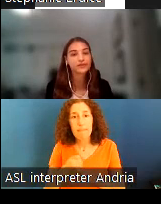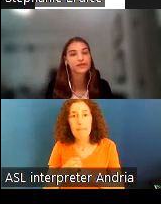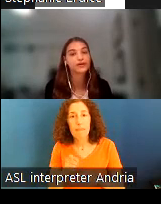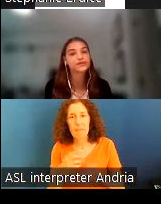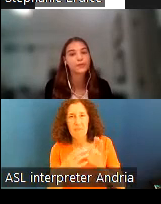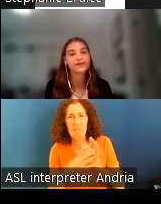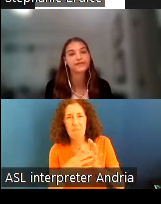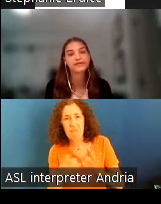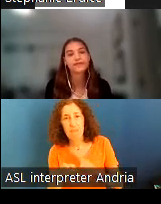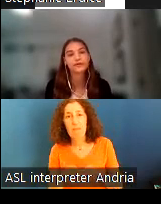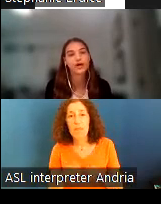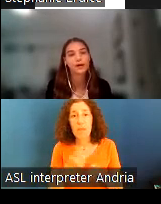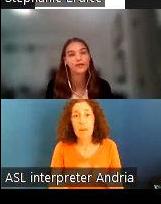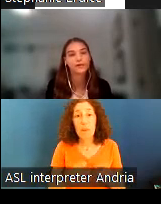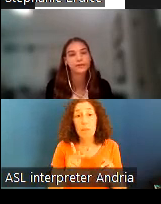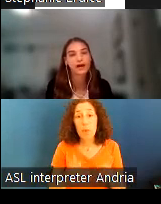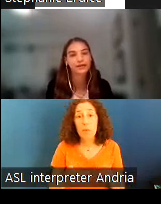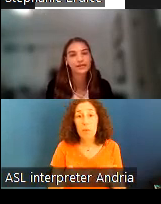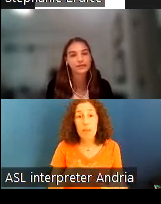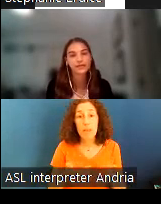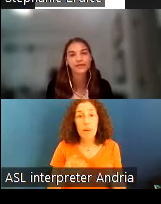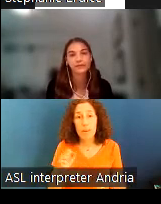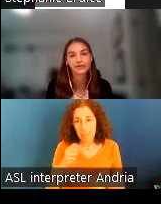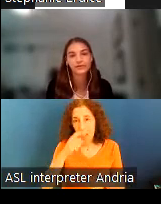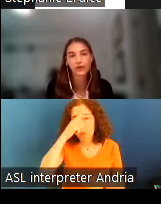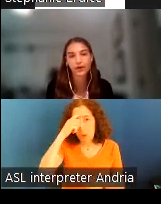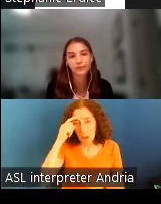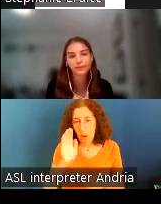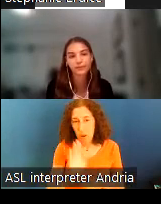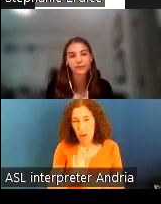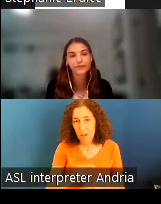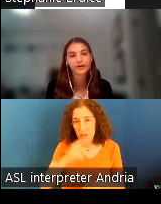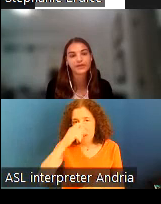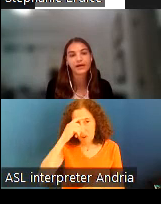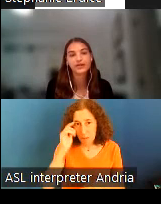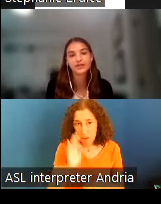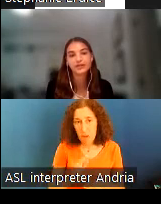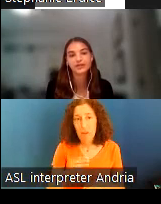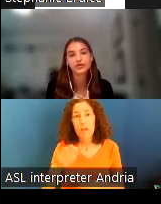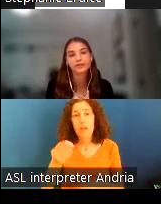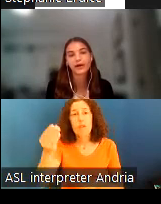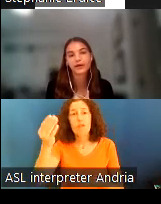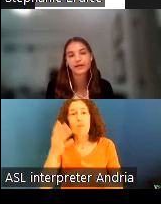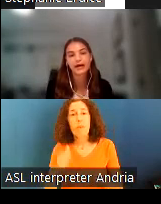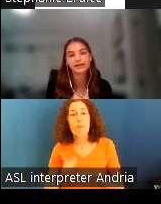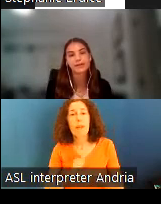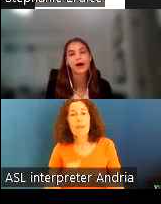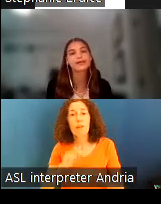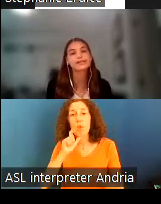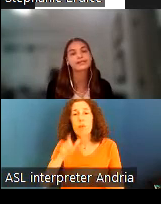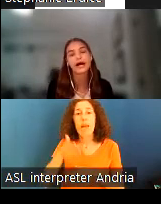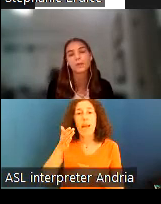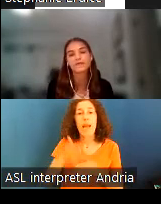services field can also benefit from a trauma-informed practice within their place of work. So agencies should